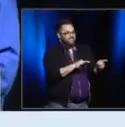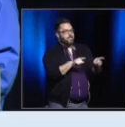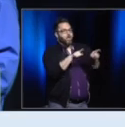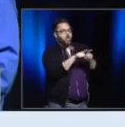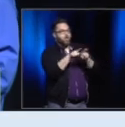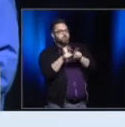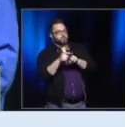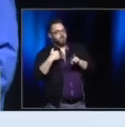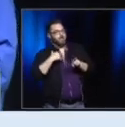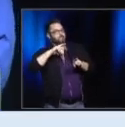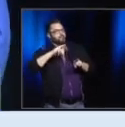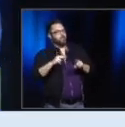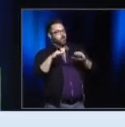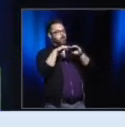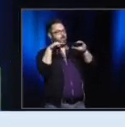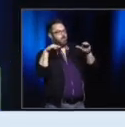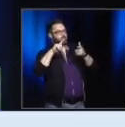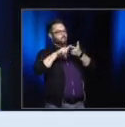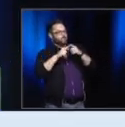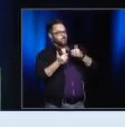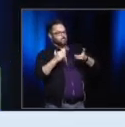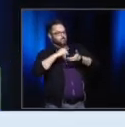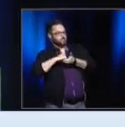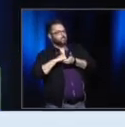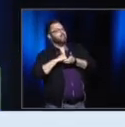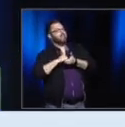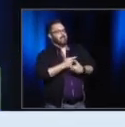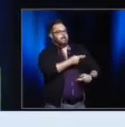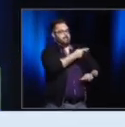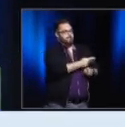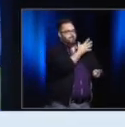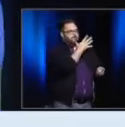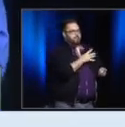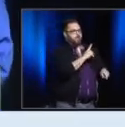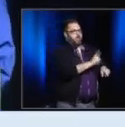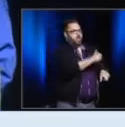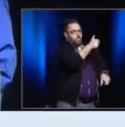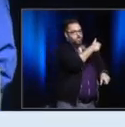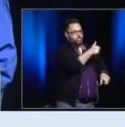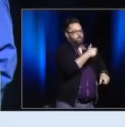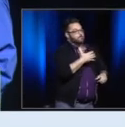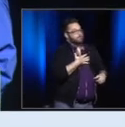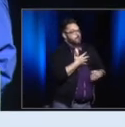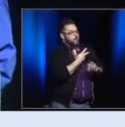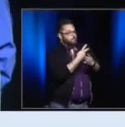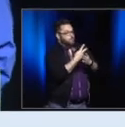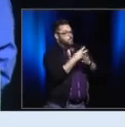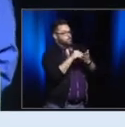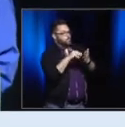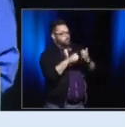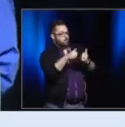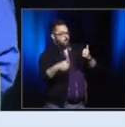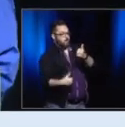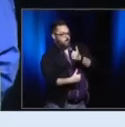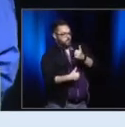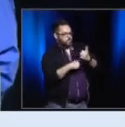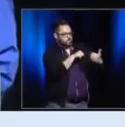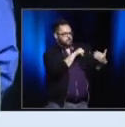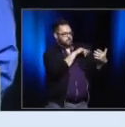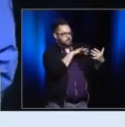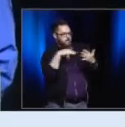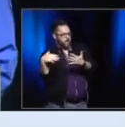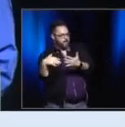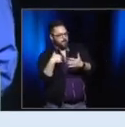time. So my grad student, Whitney Friedman, was in the middle of studying the relationships, the third-order alliance relationship